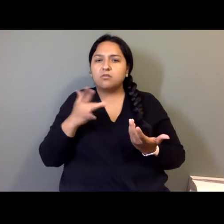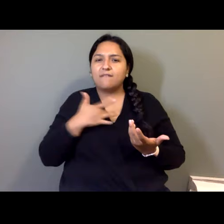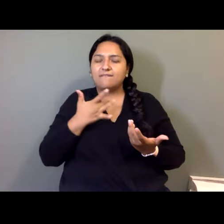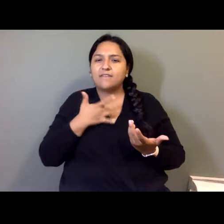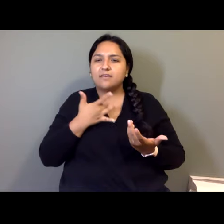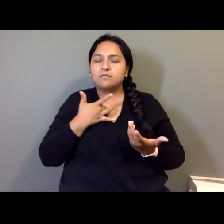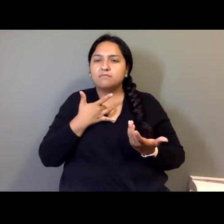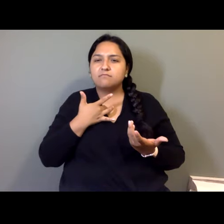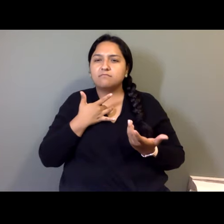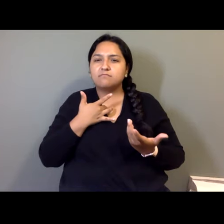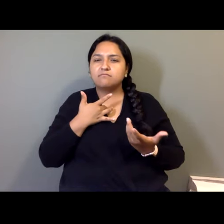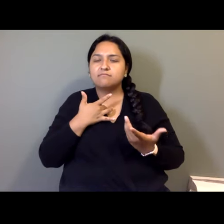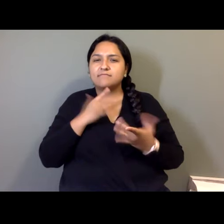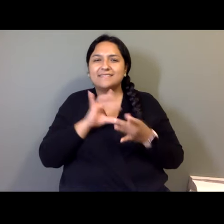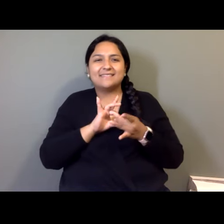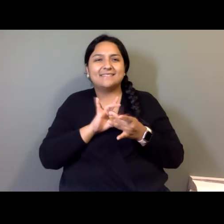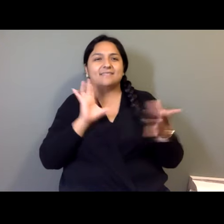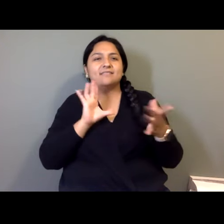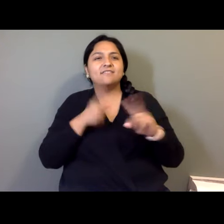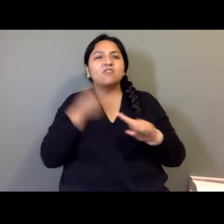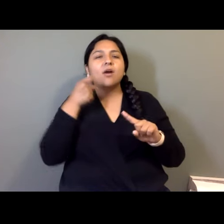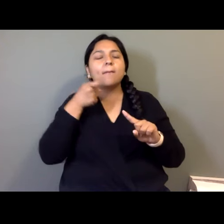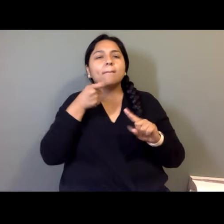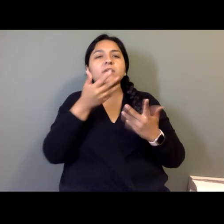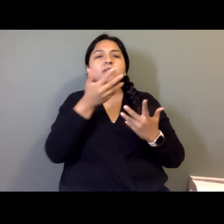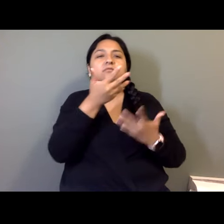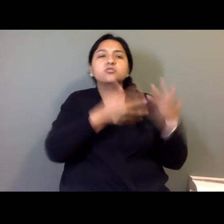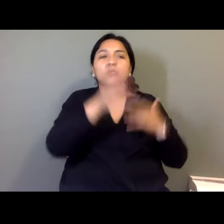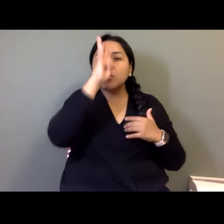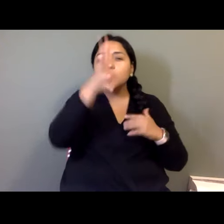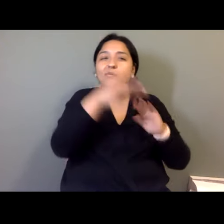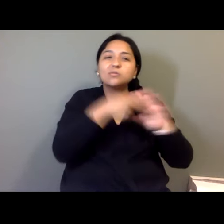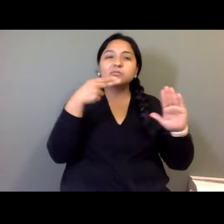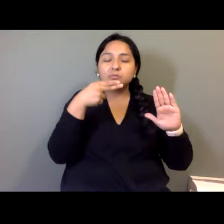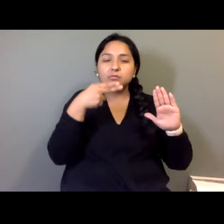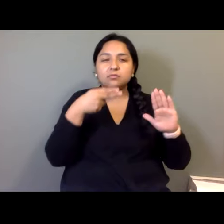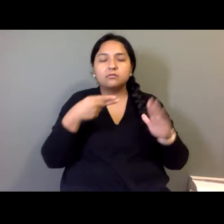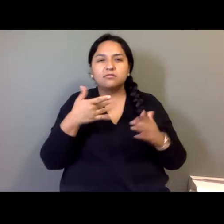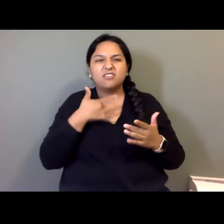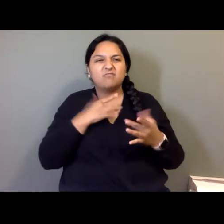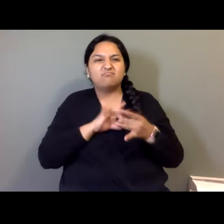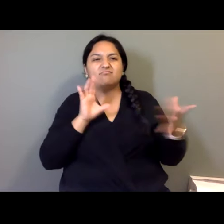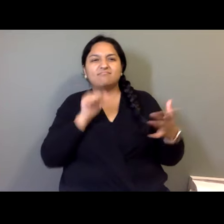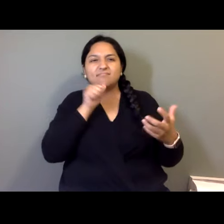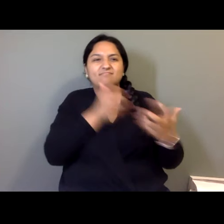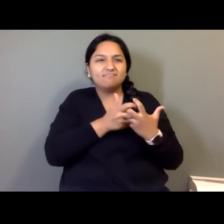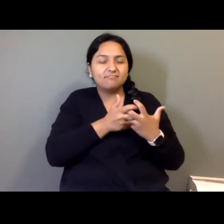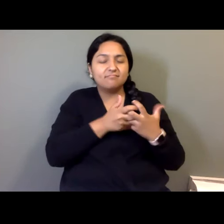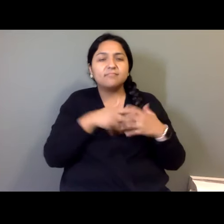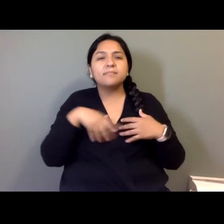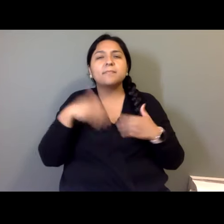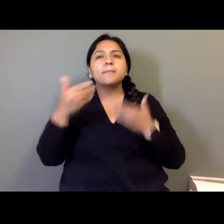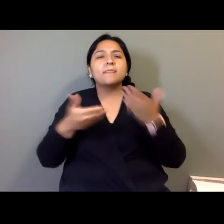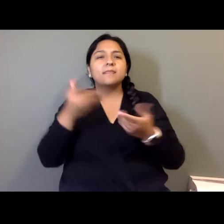disconnected from, like, social constructs. So, like, that's, I guess, like, that still fed into my organizing space. But then it wasn't until the National